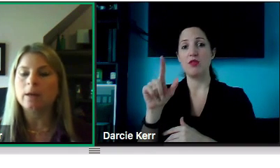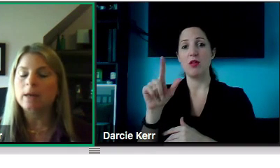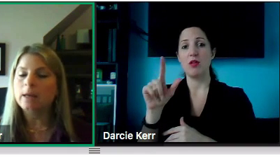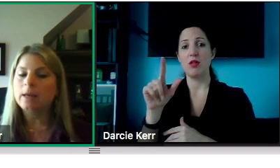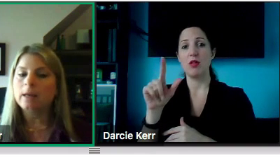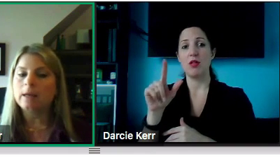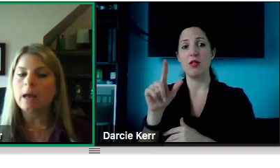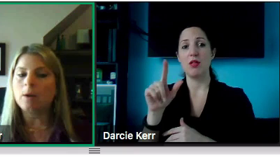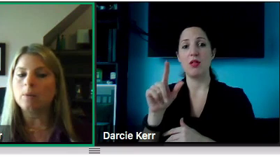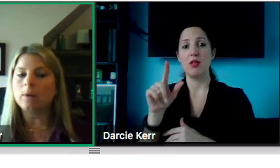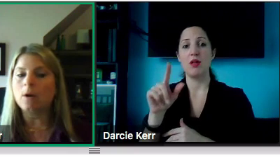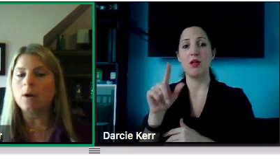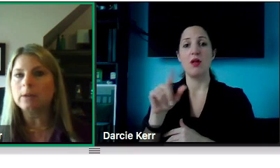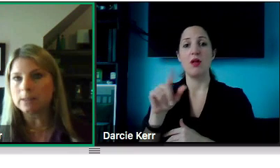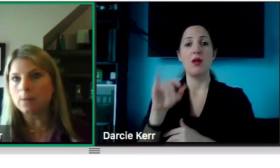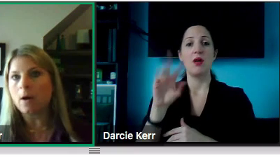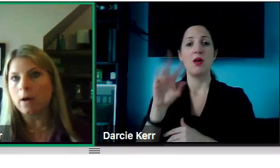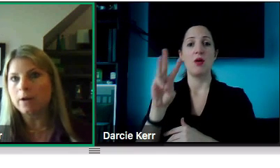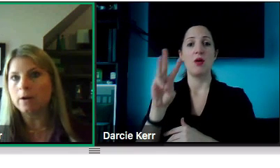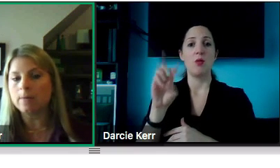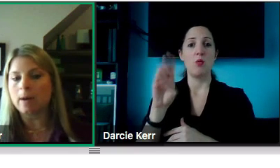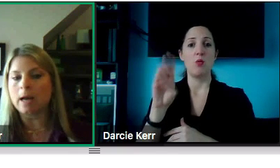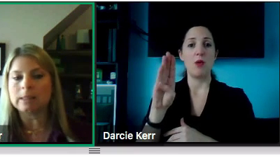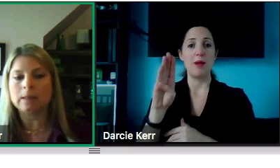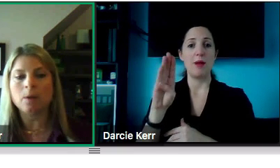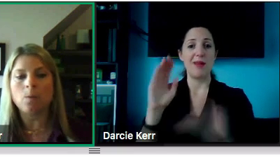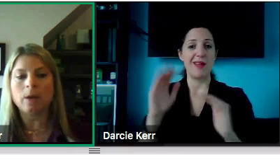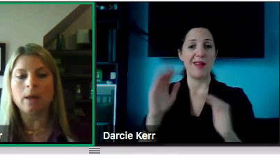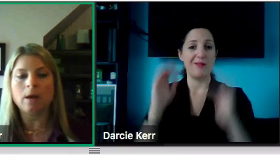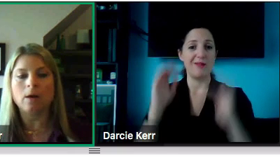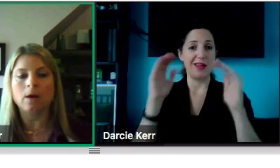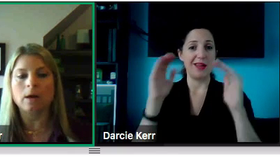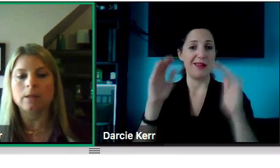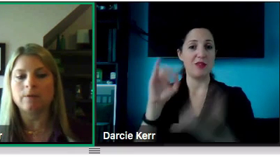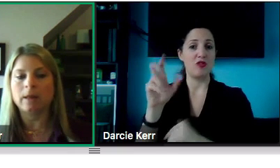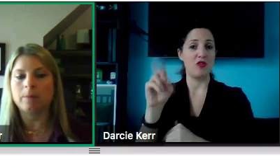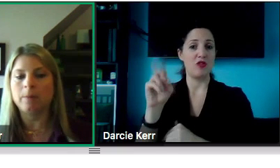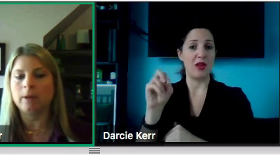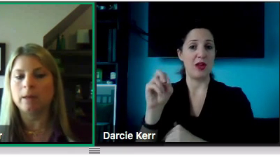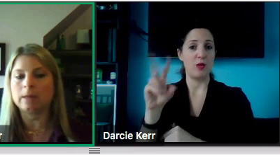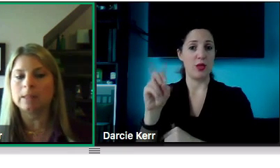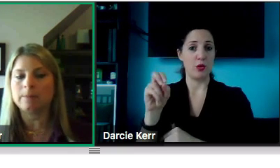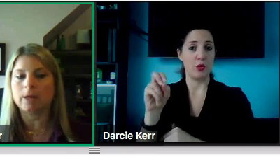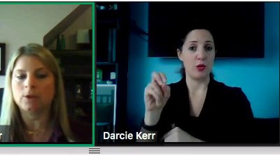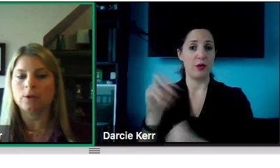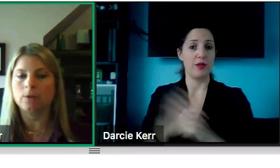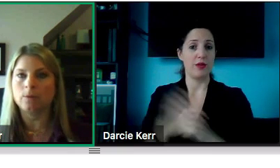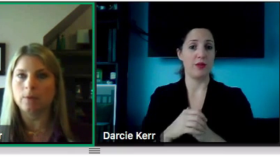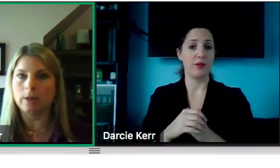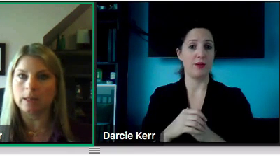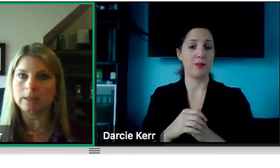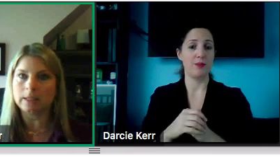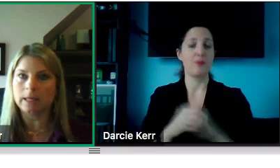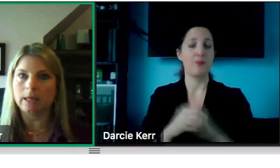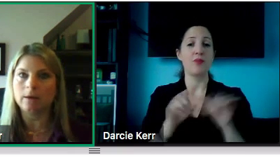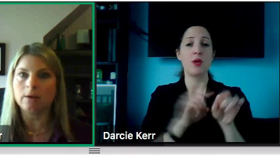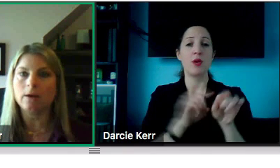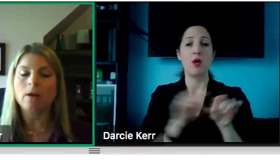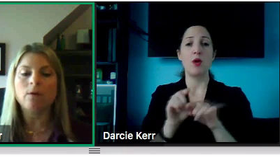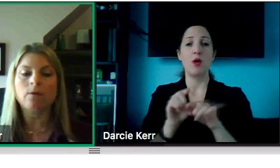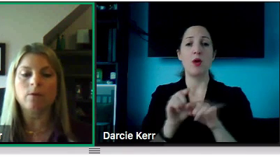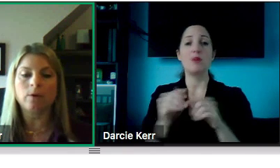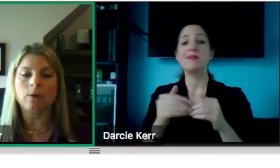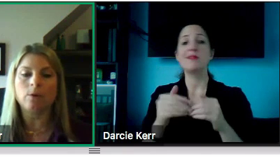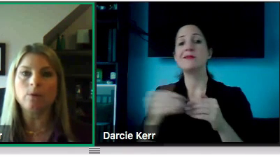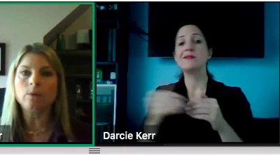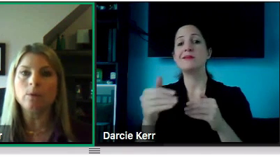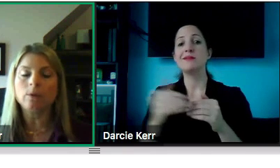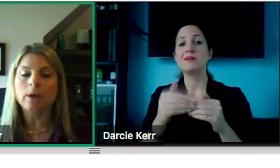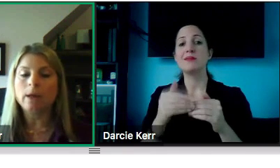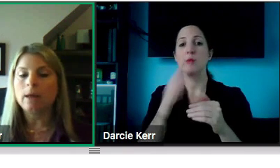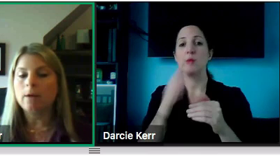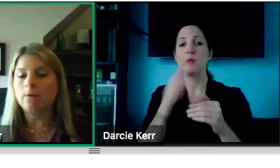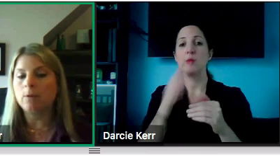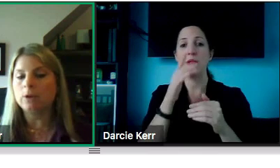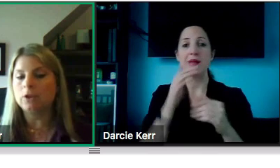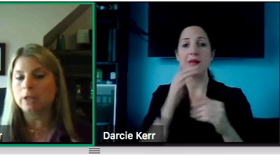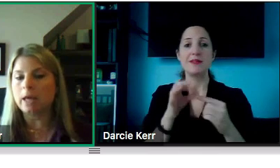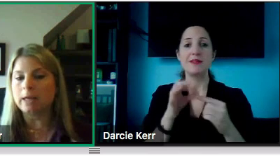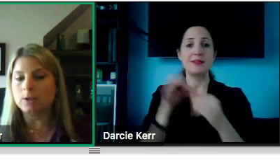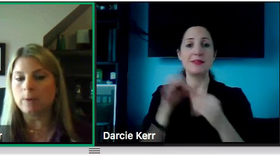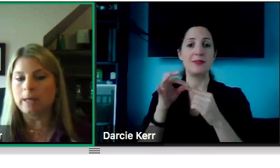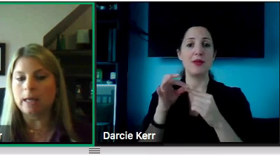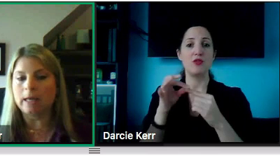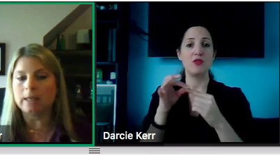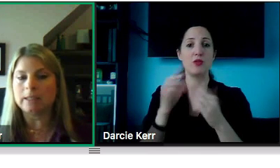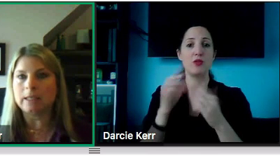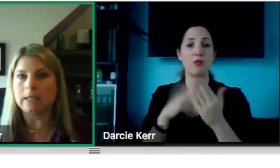30th. Now, we're also on the horizon, we are developing a special intake for youth